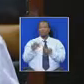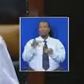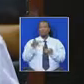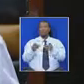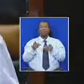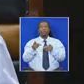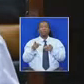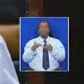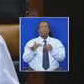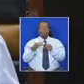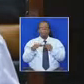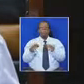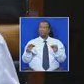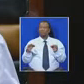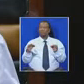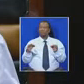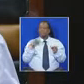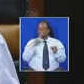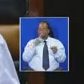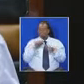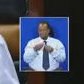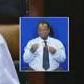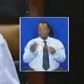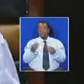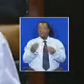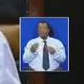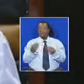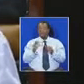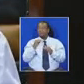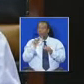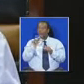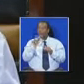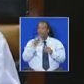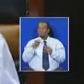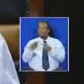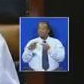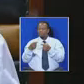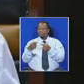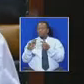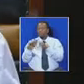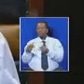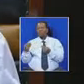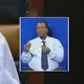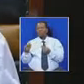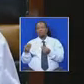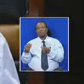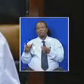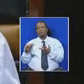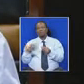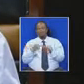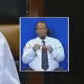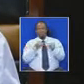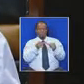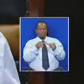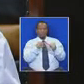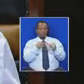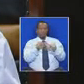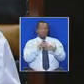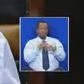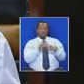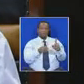that must be dealt with politically. That's my immediate reaction to that. Go ahead, proceed, Honorable Member.